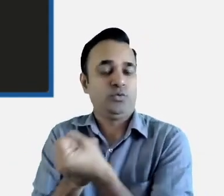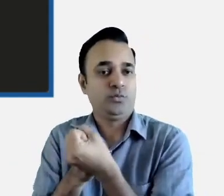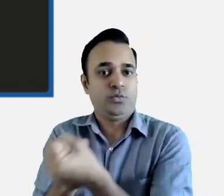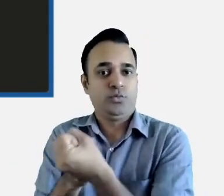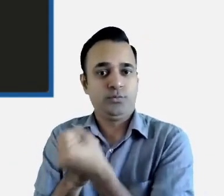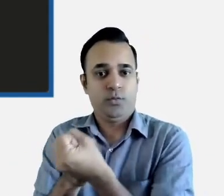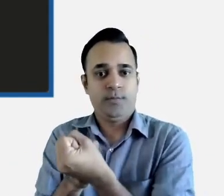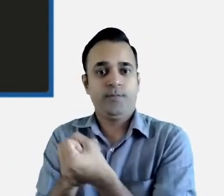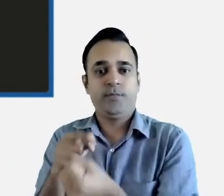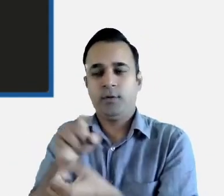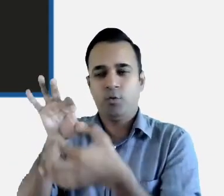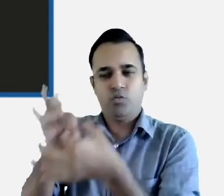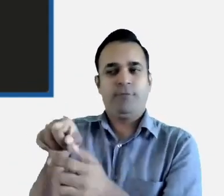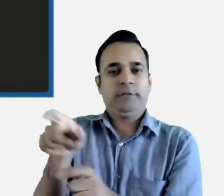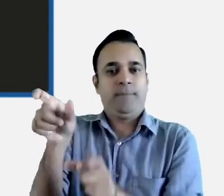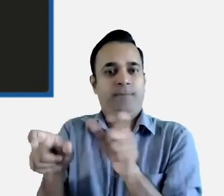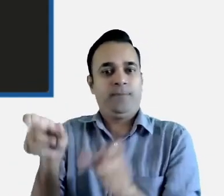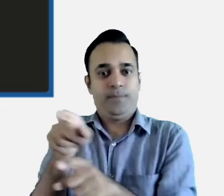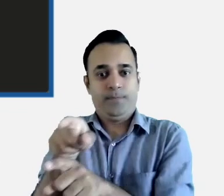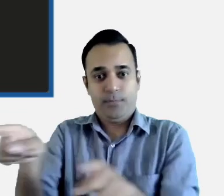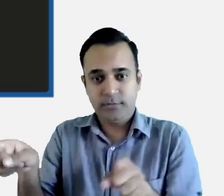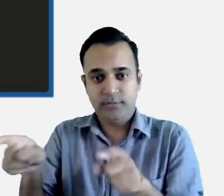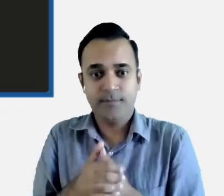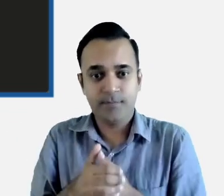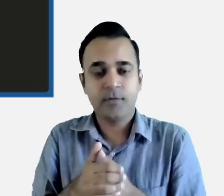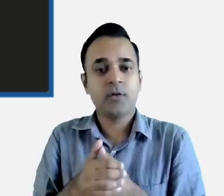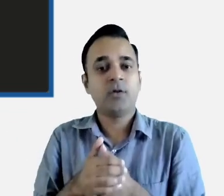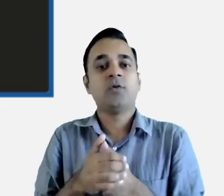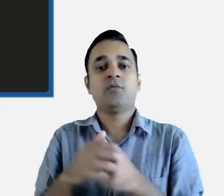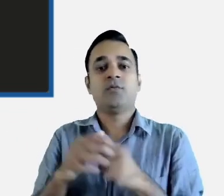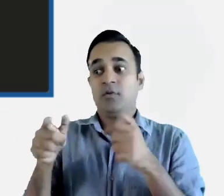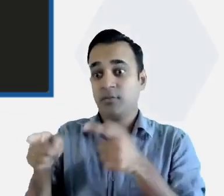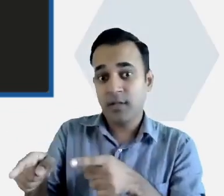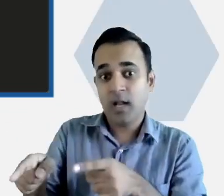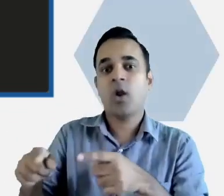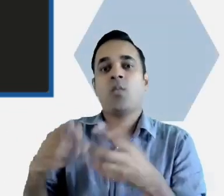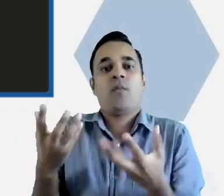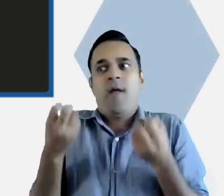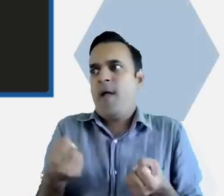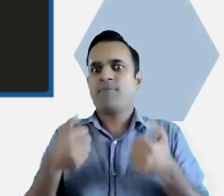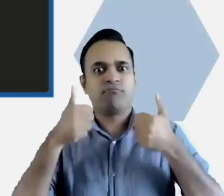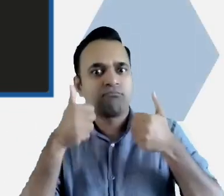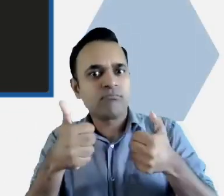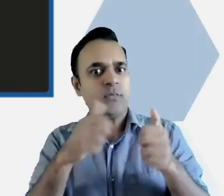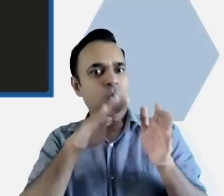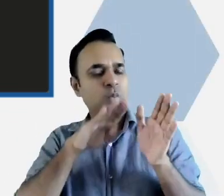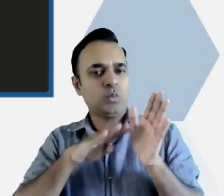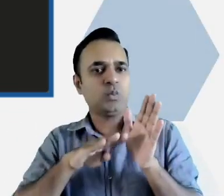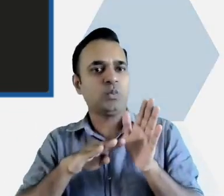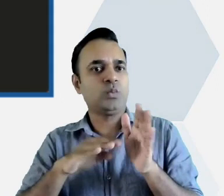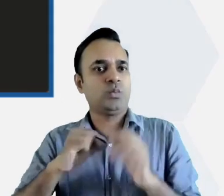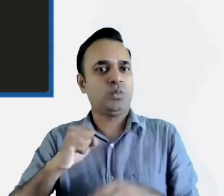preocupación frente a lo desconocido. Por lo tanto, es importante poner en la primera línea de acción una